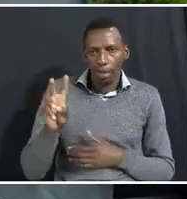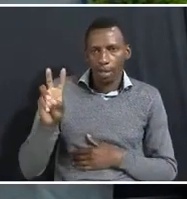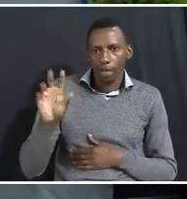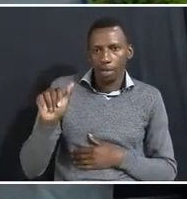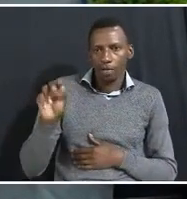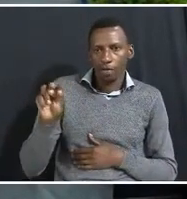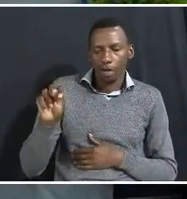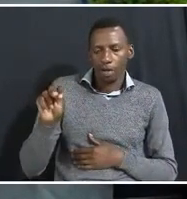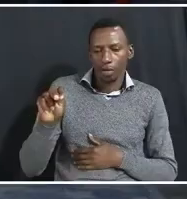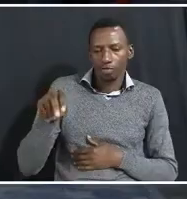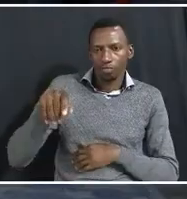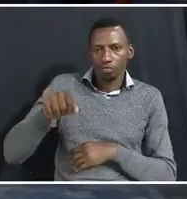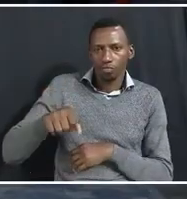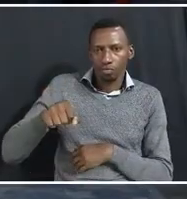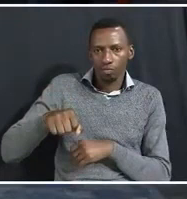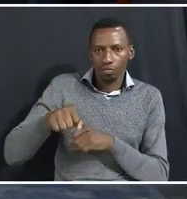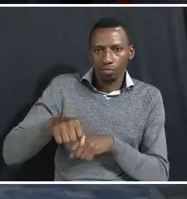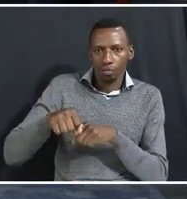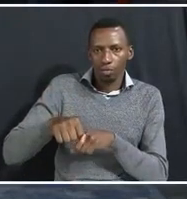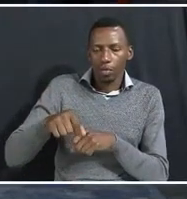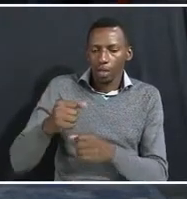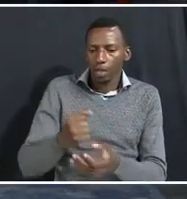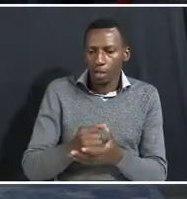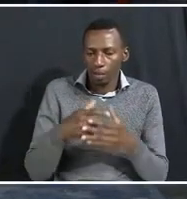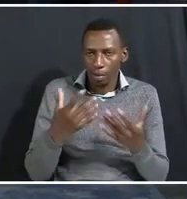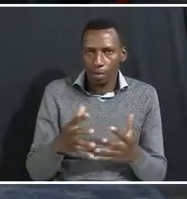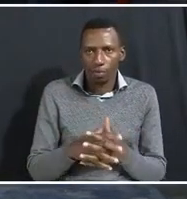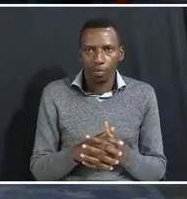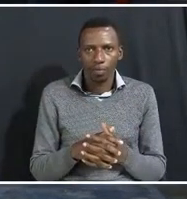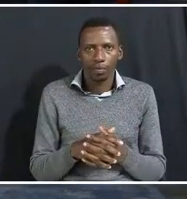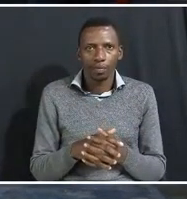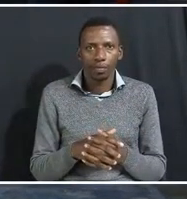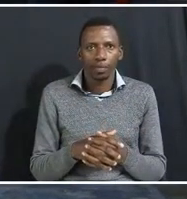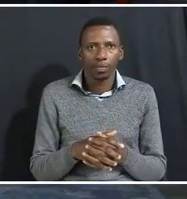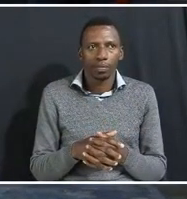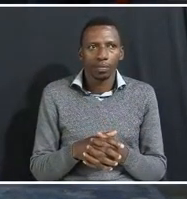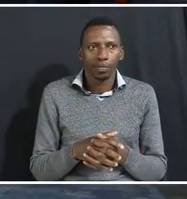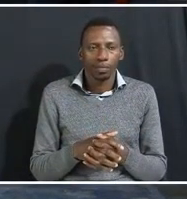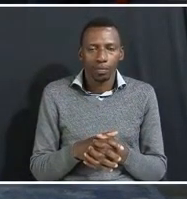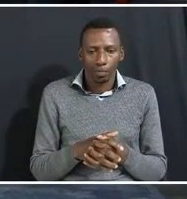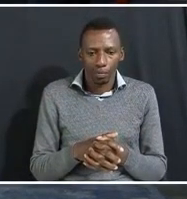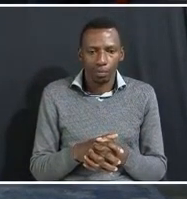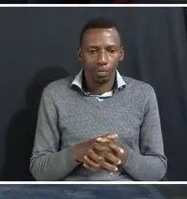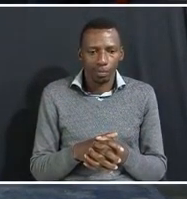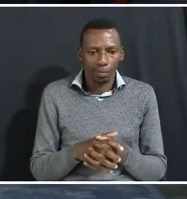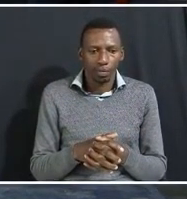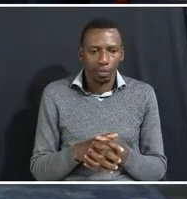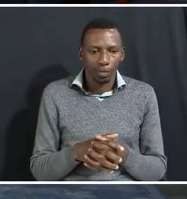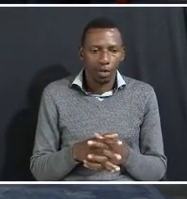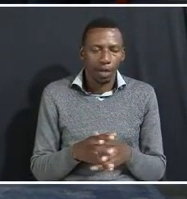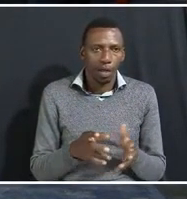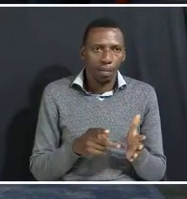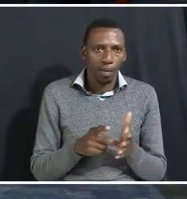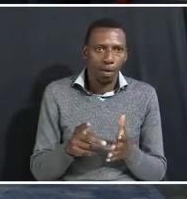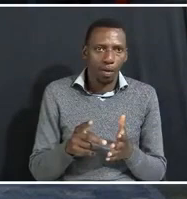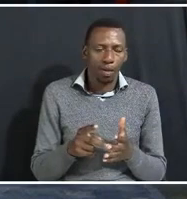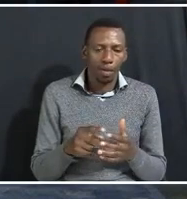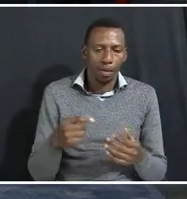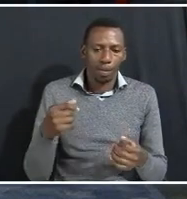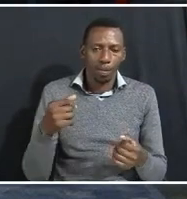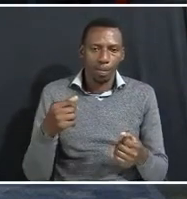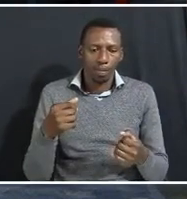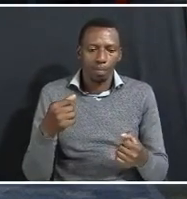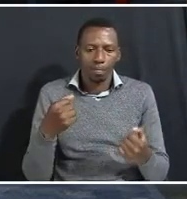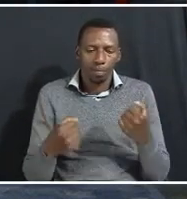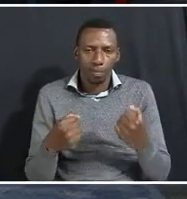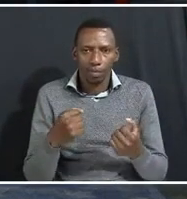with the ministry? Okay, the deacon department bought a van, and it's actually helping in the